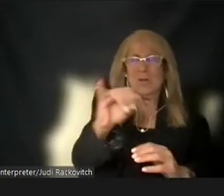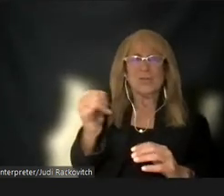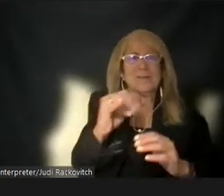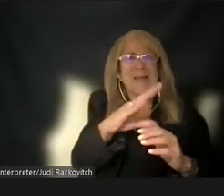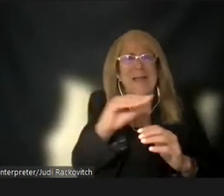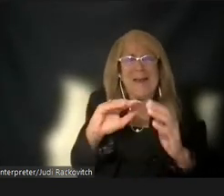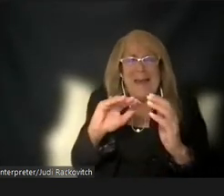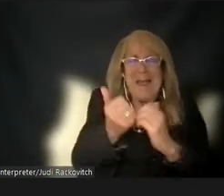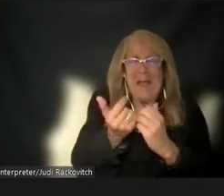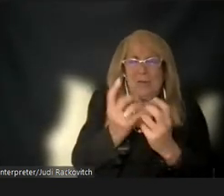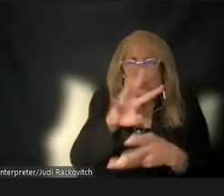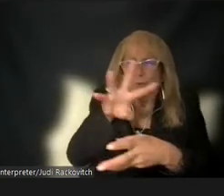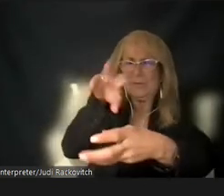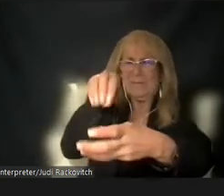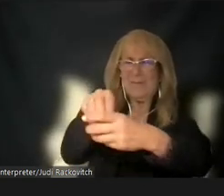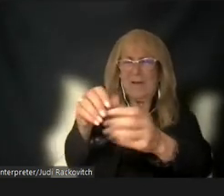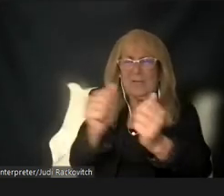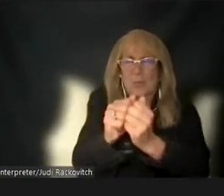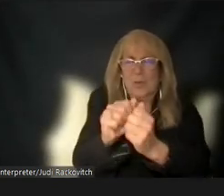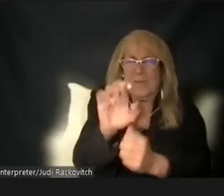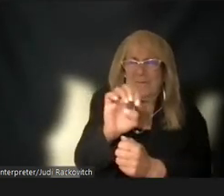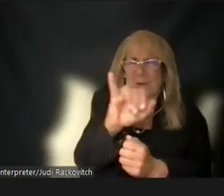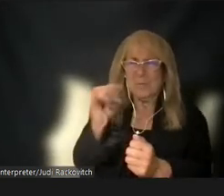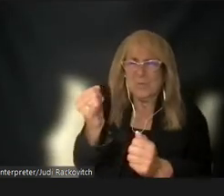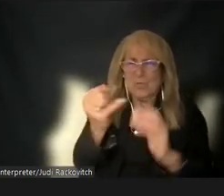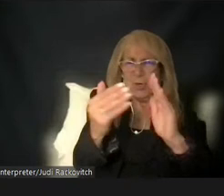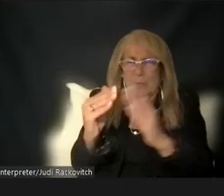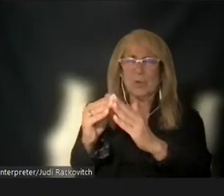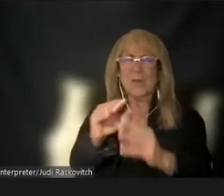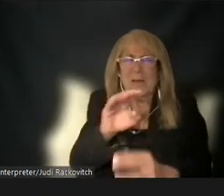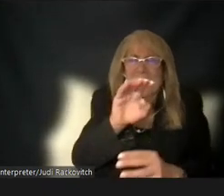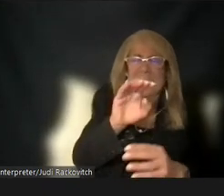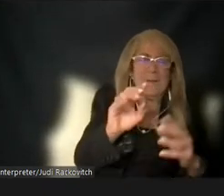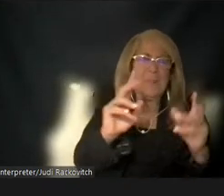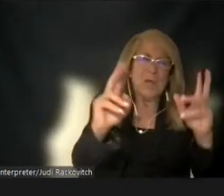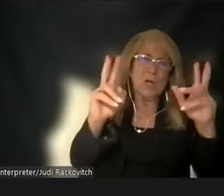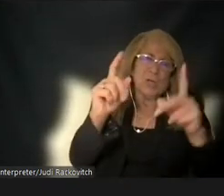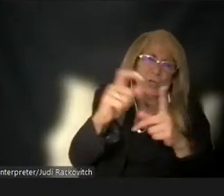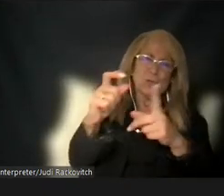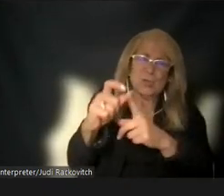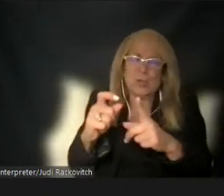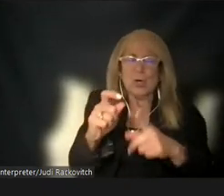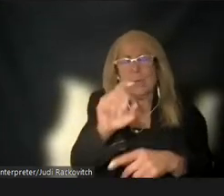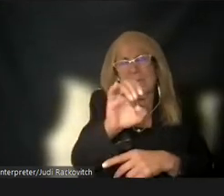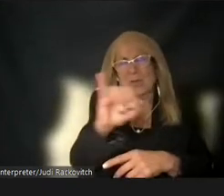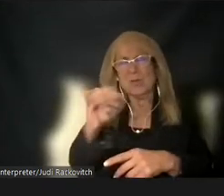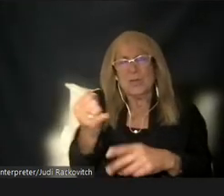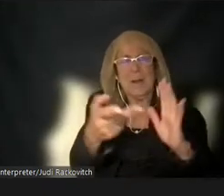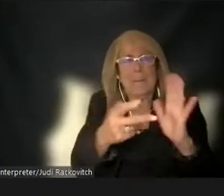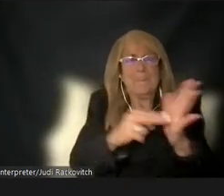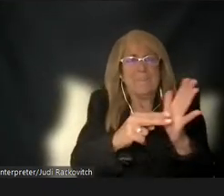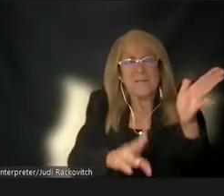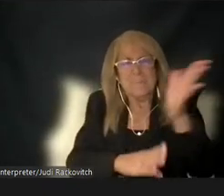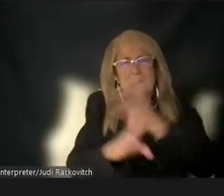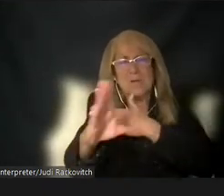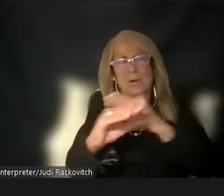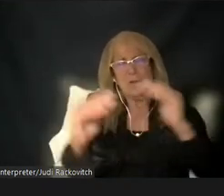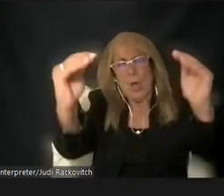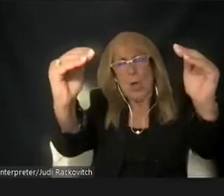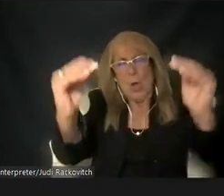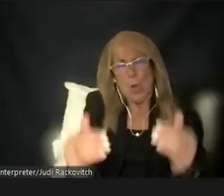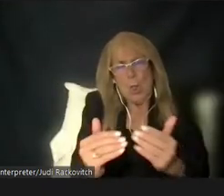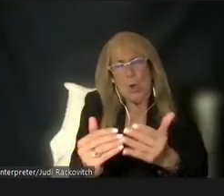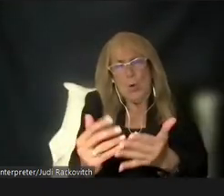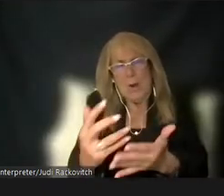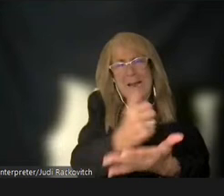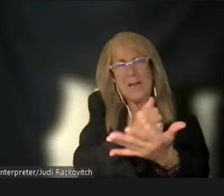environmental justice communities. The term environmental justice refers collectively to minority and low-income populations within a project